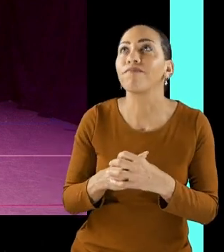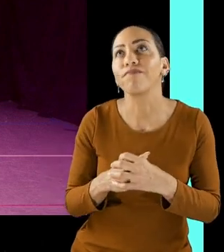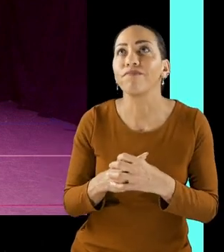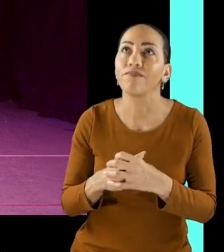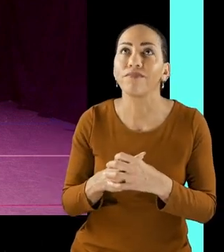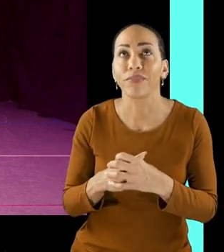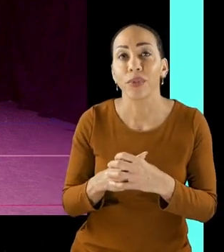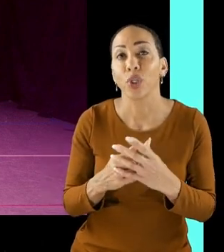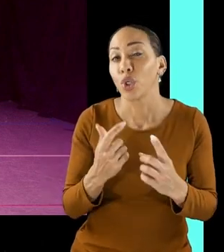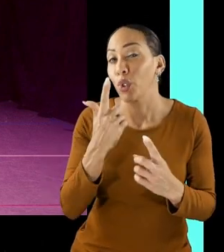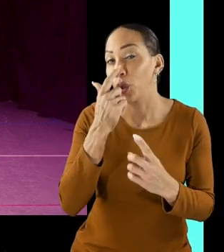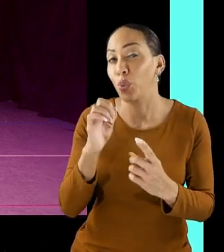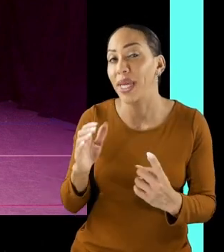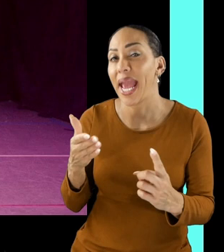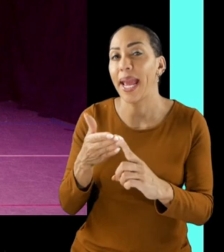the